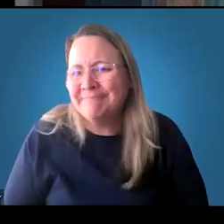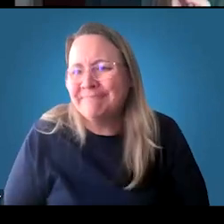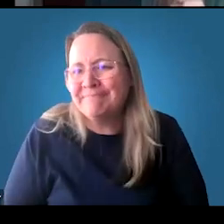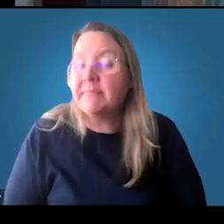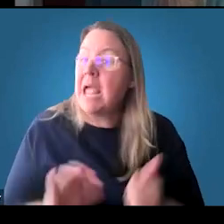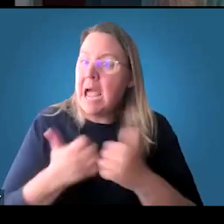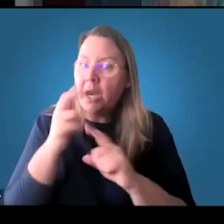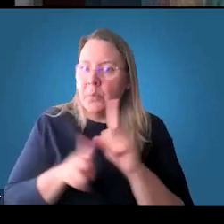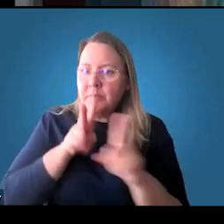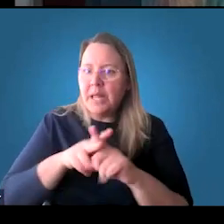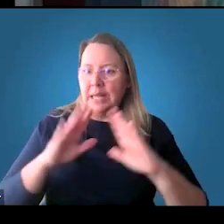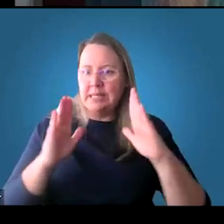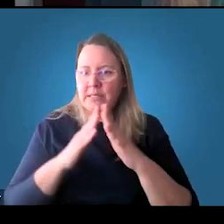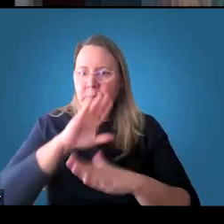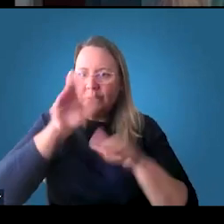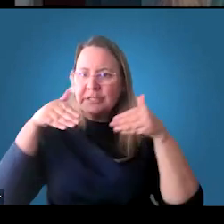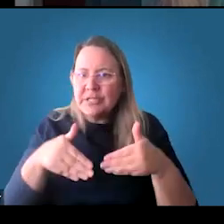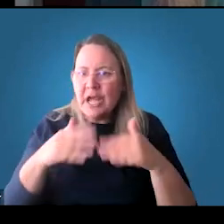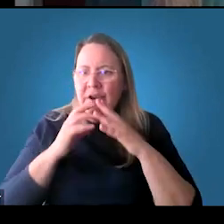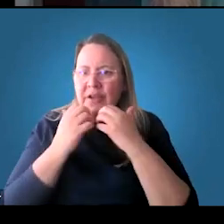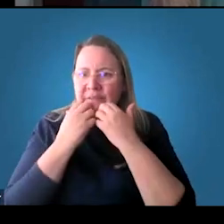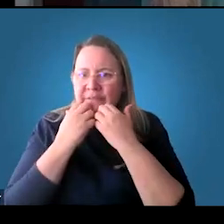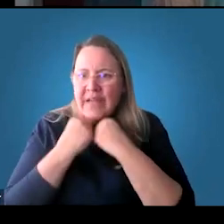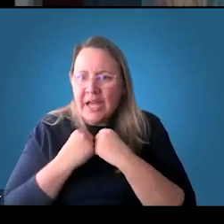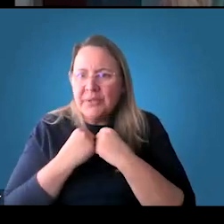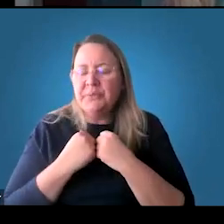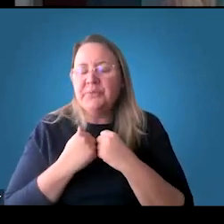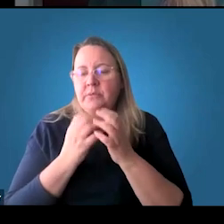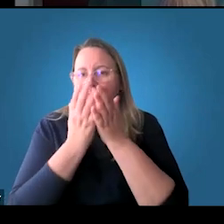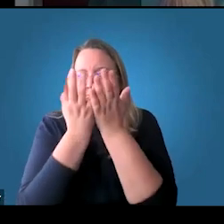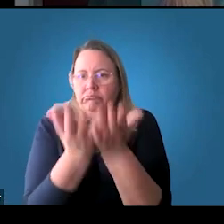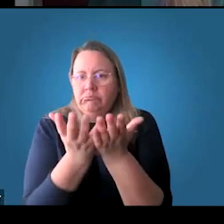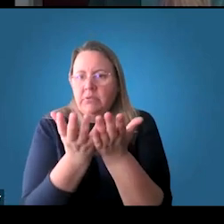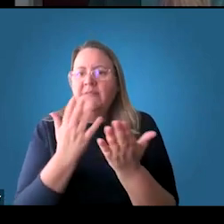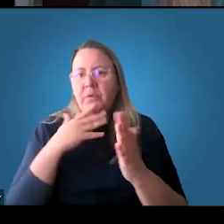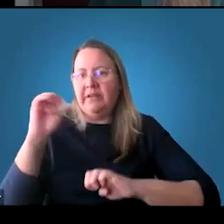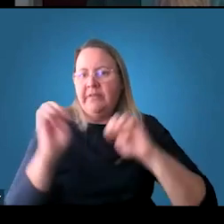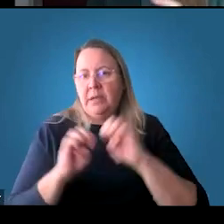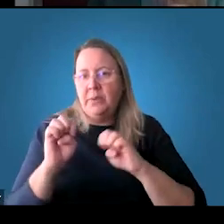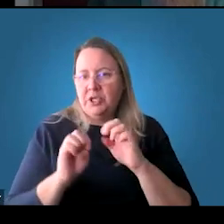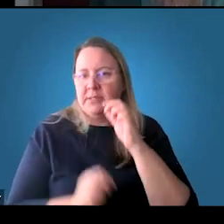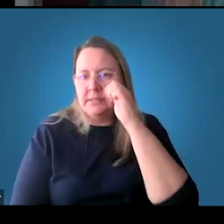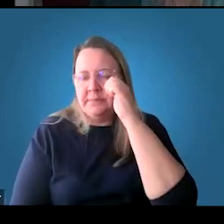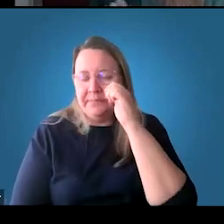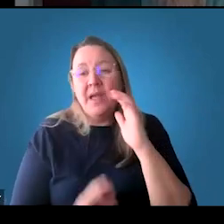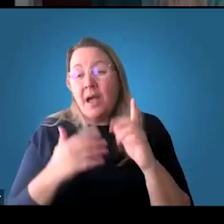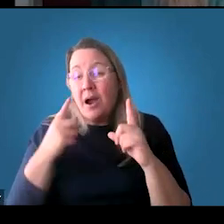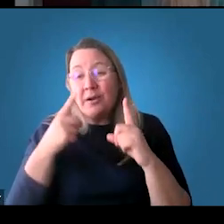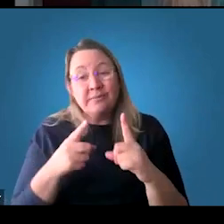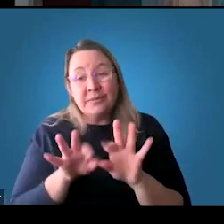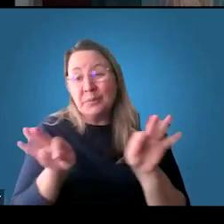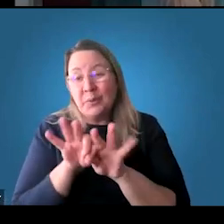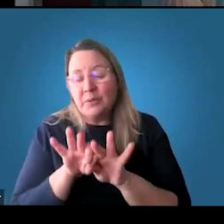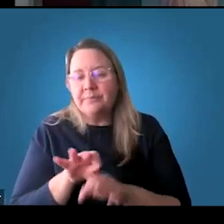can we apply this community-centered, values-driven lens to our measurement and evaluation practice? The key there is not